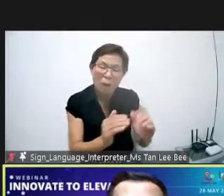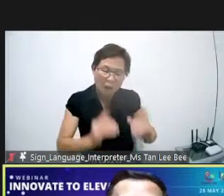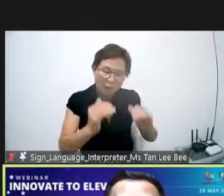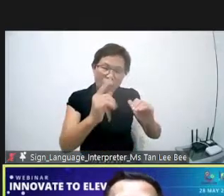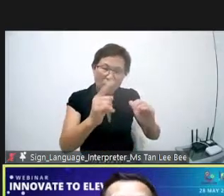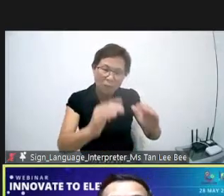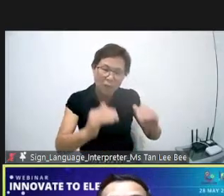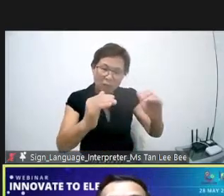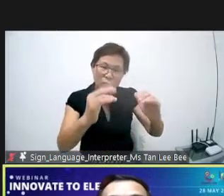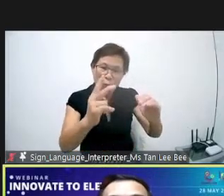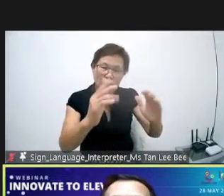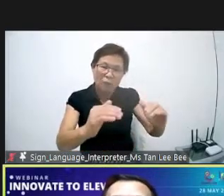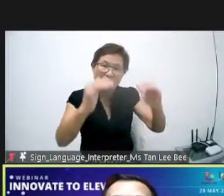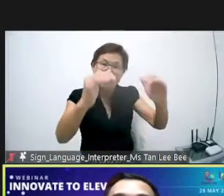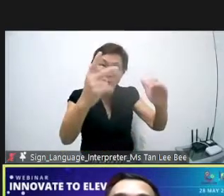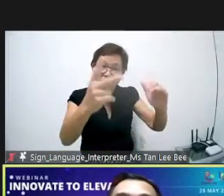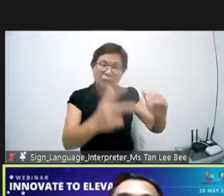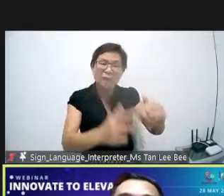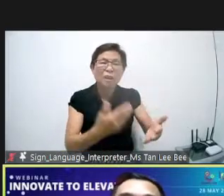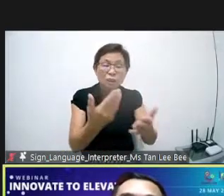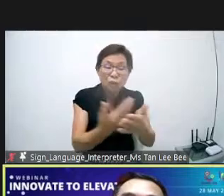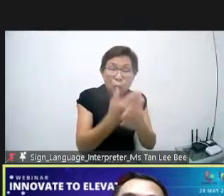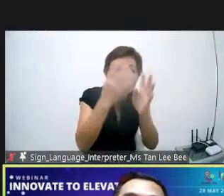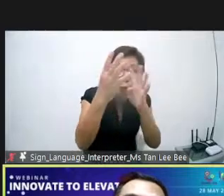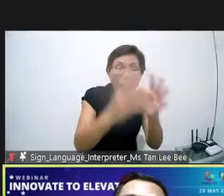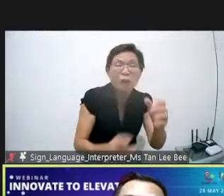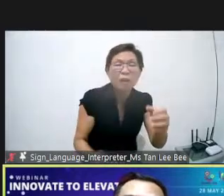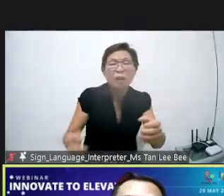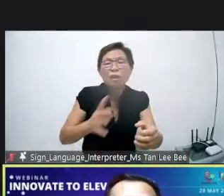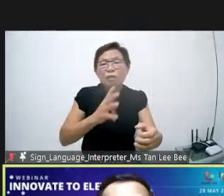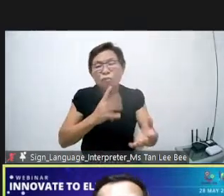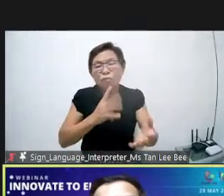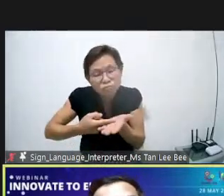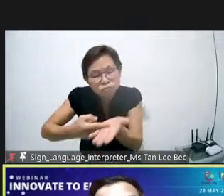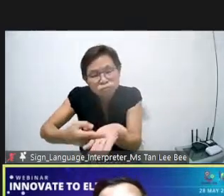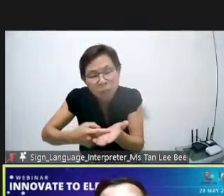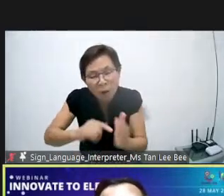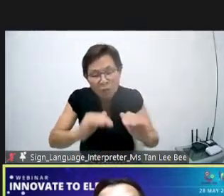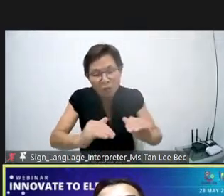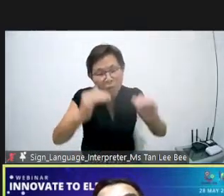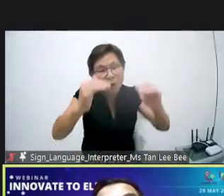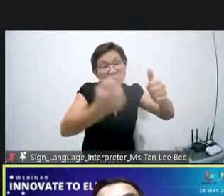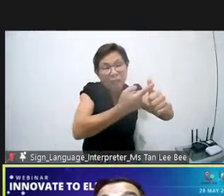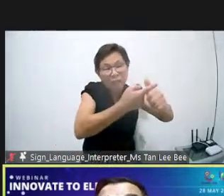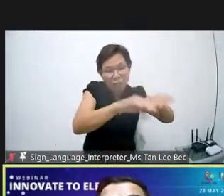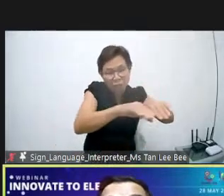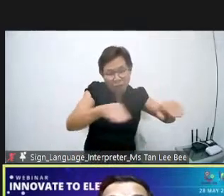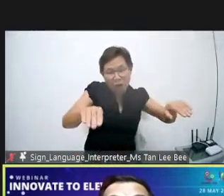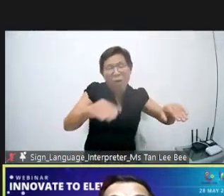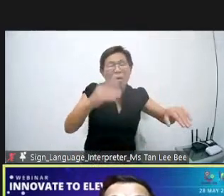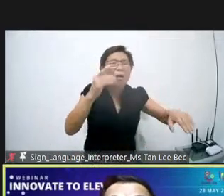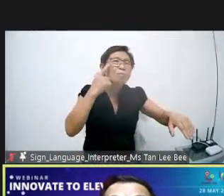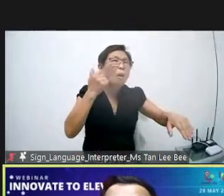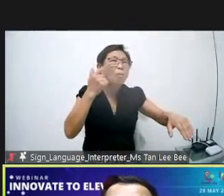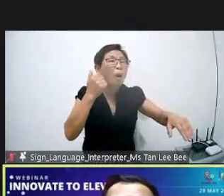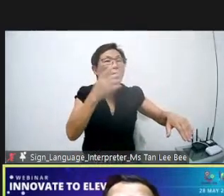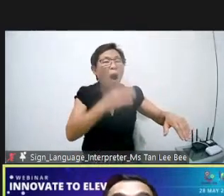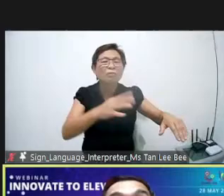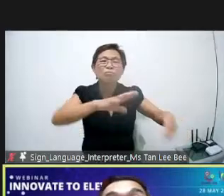3. Okay, for example, innovation, when we talk about innovation at the first level is more on awareness and knowledge.